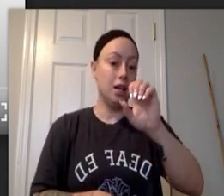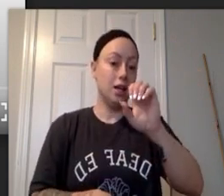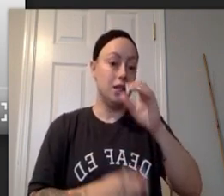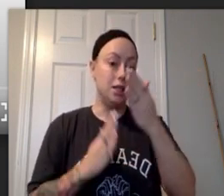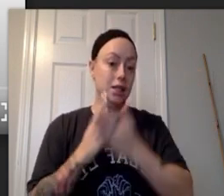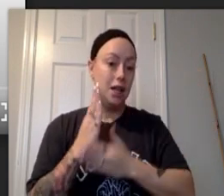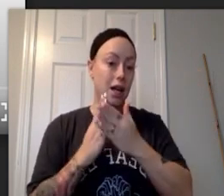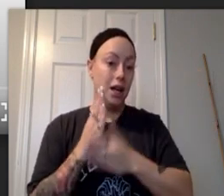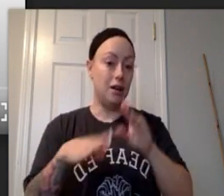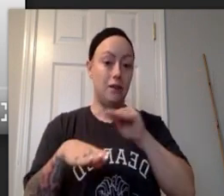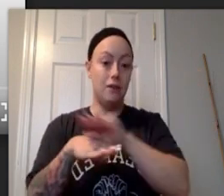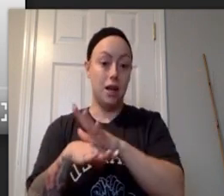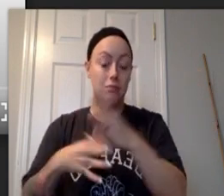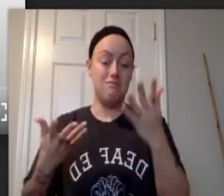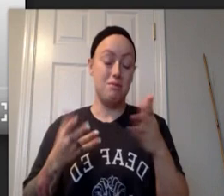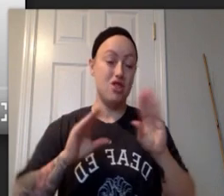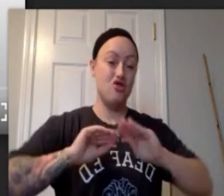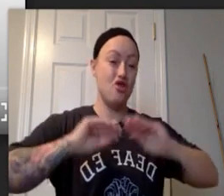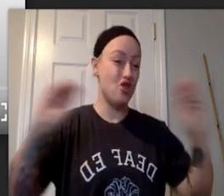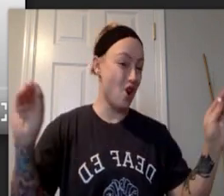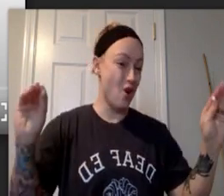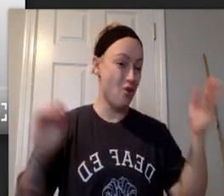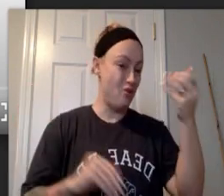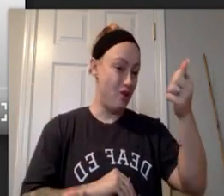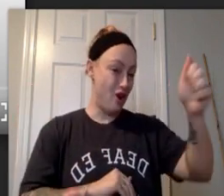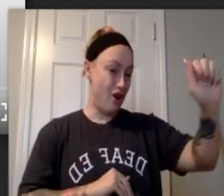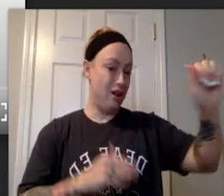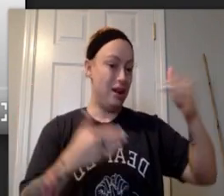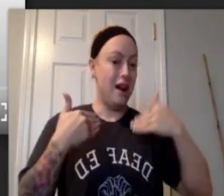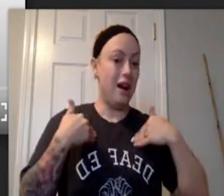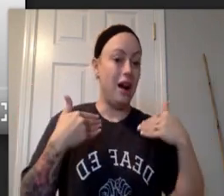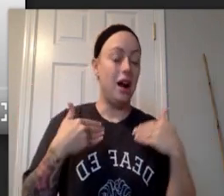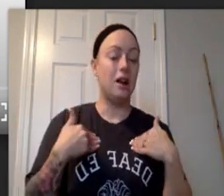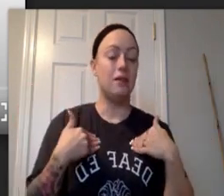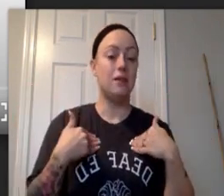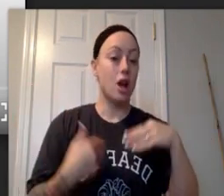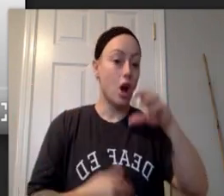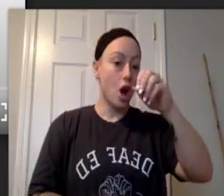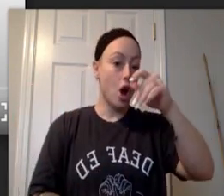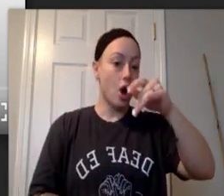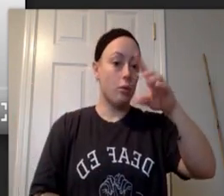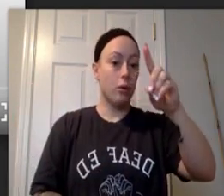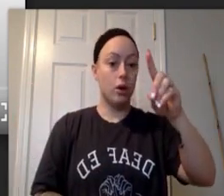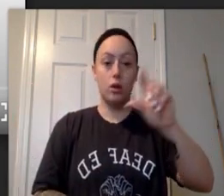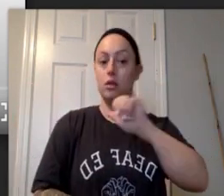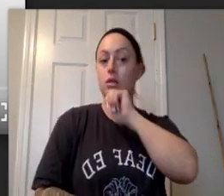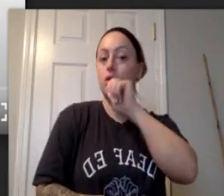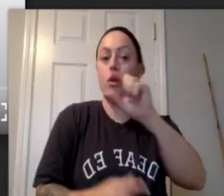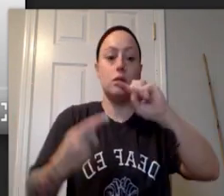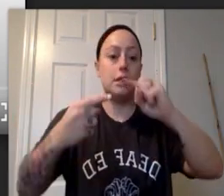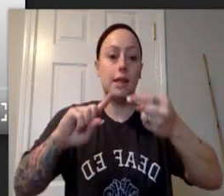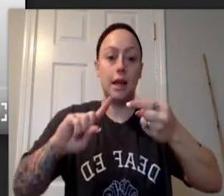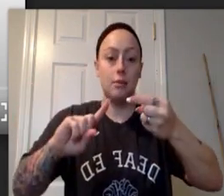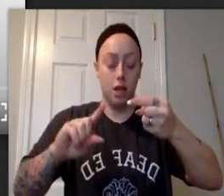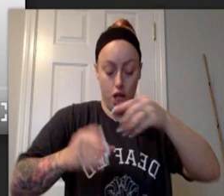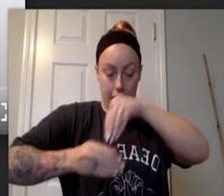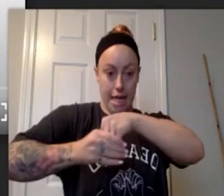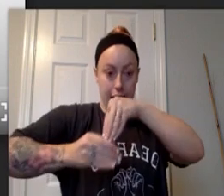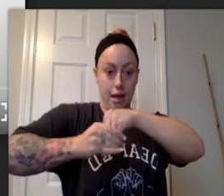to all of them. Like I said, the opioids don't necessarily damage our organs, they just slow everything down. And so that's